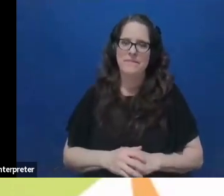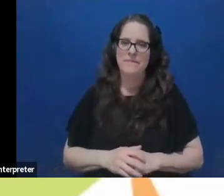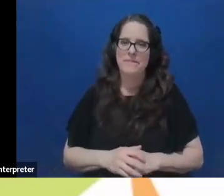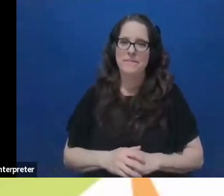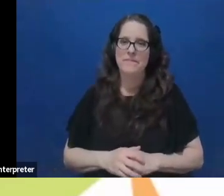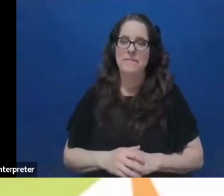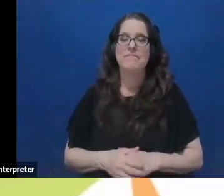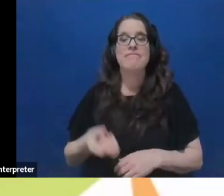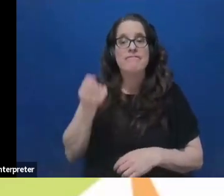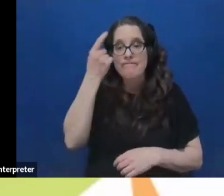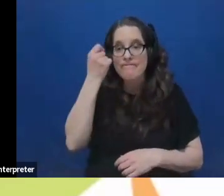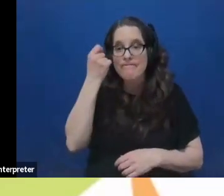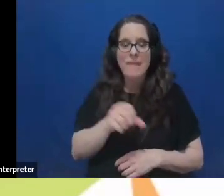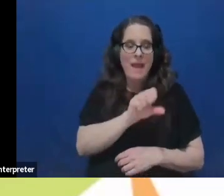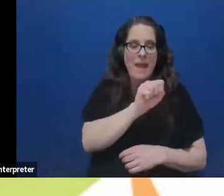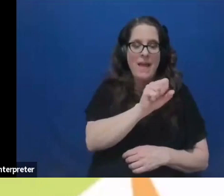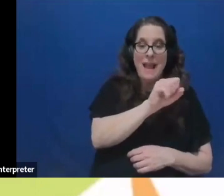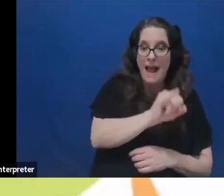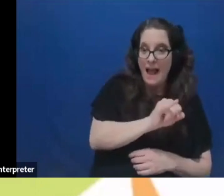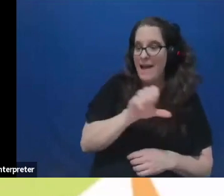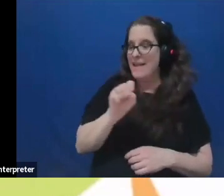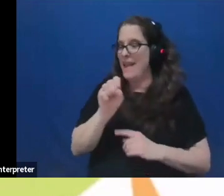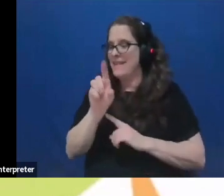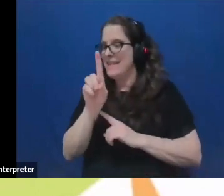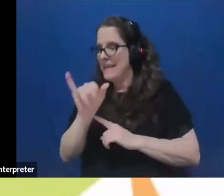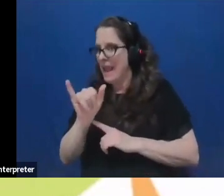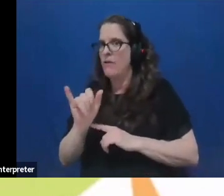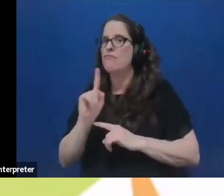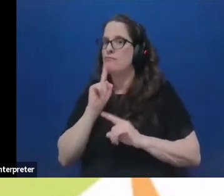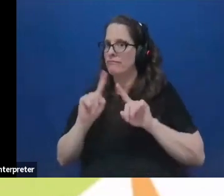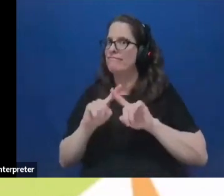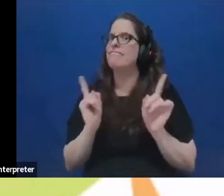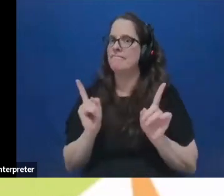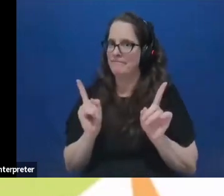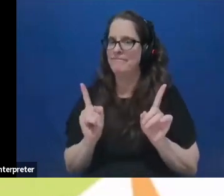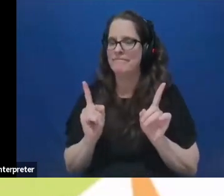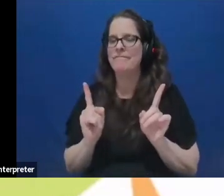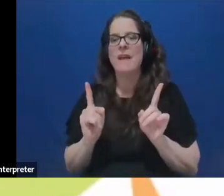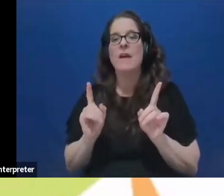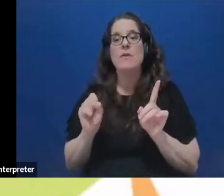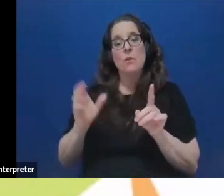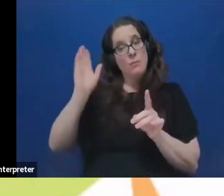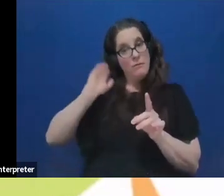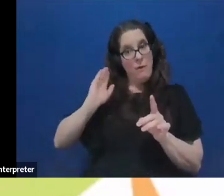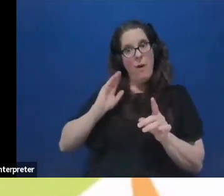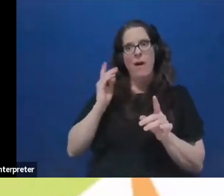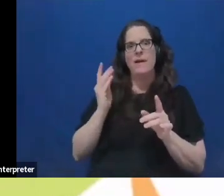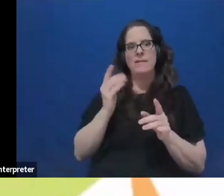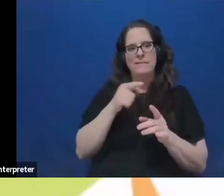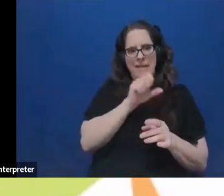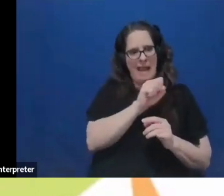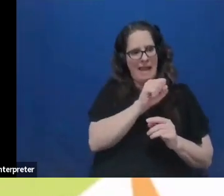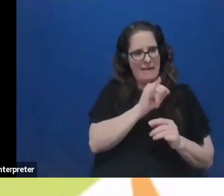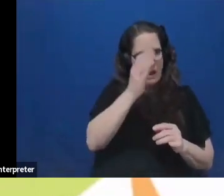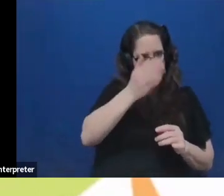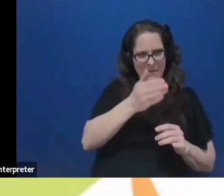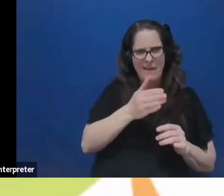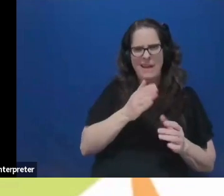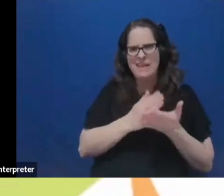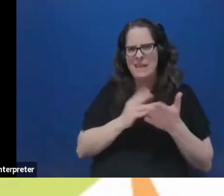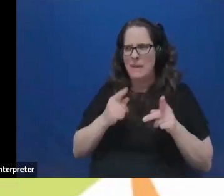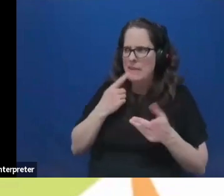are significantly different than the SSI rules. So we had some families ask us for this presentation. So